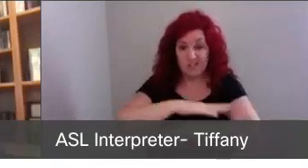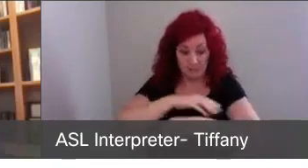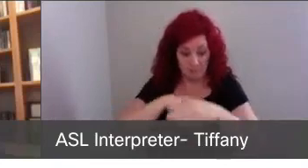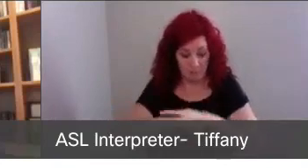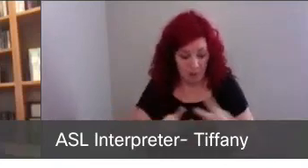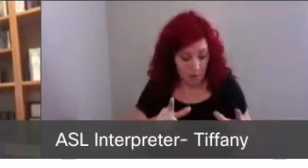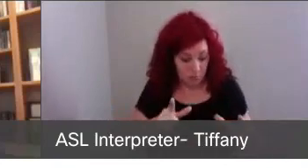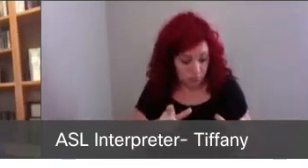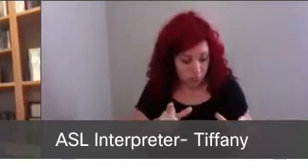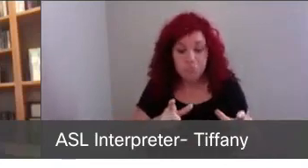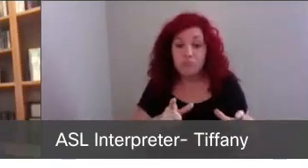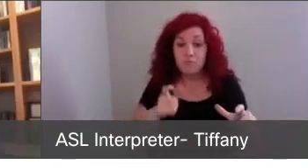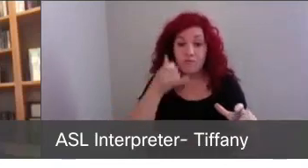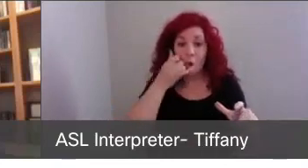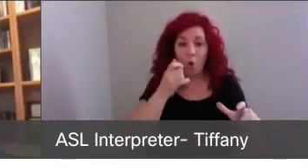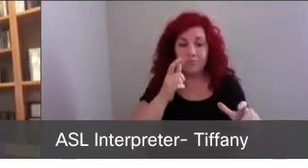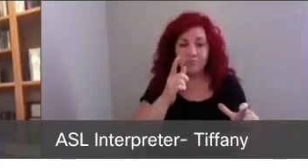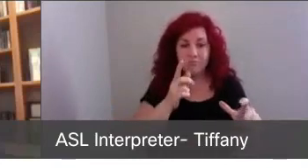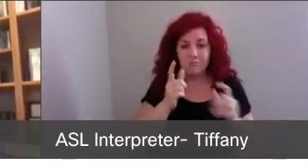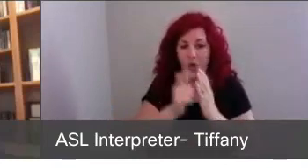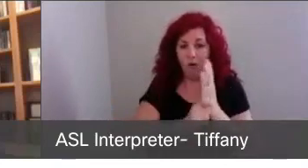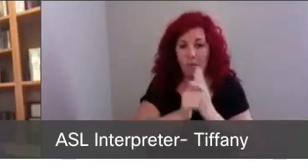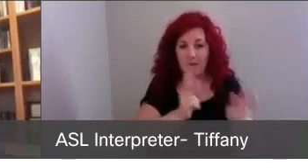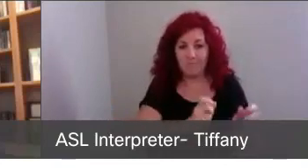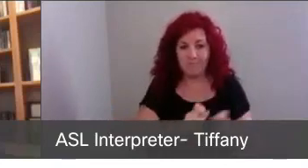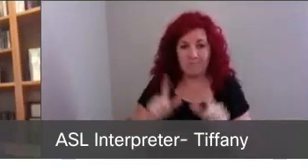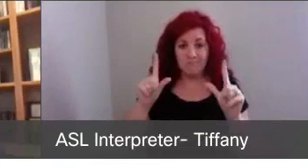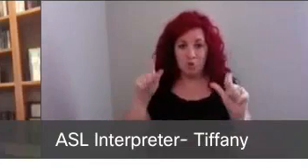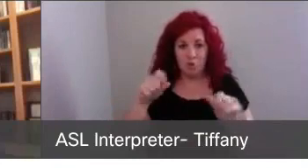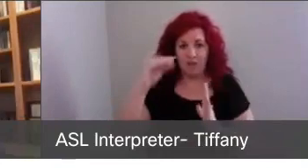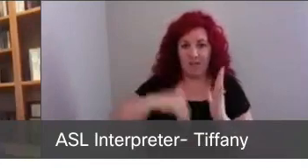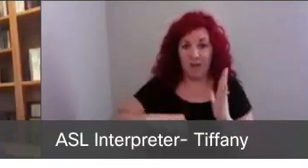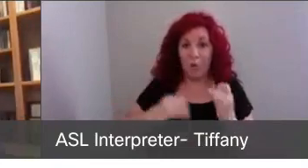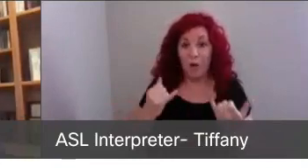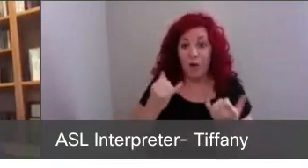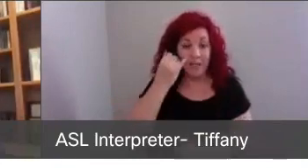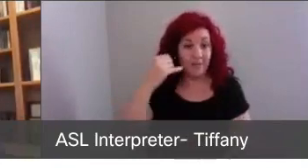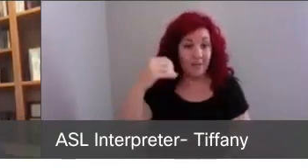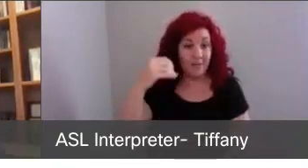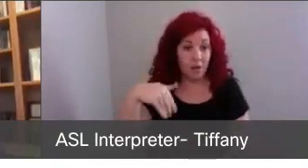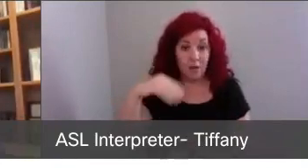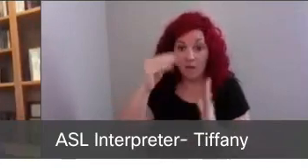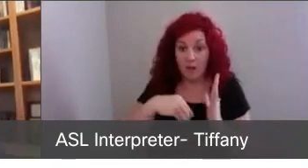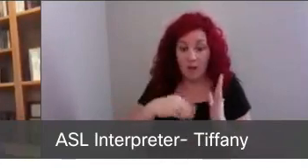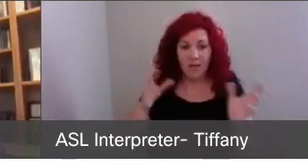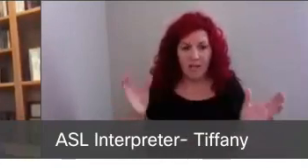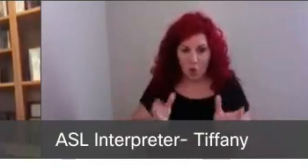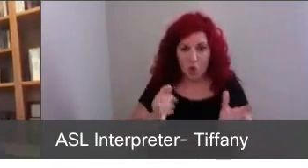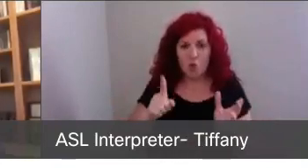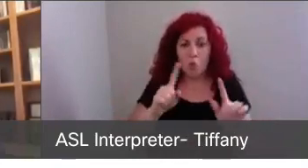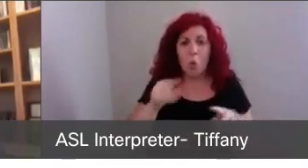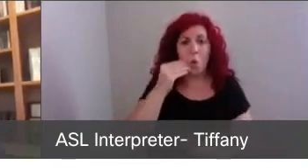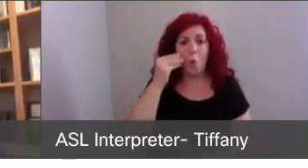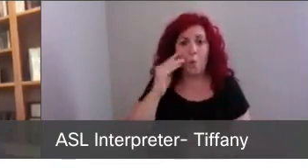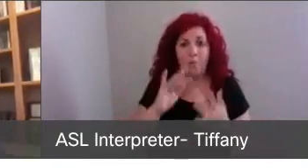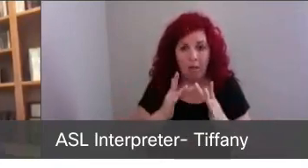scan that with your phone, it would take you directly to the survey and allow you to fill it out right now. If you haven't filled one of these out, we do encourage you to go home online